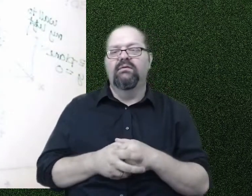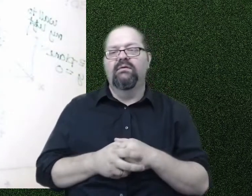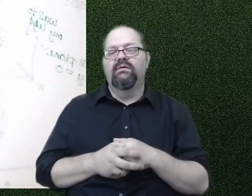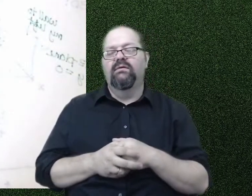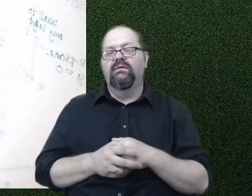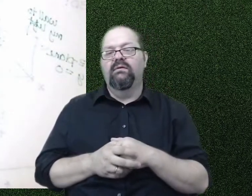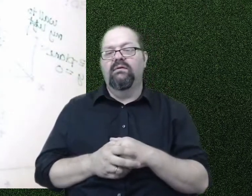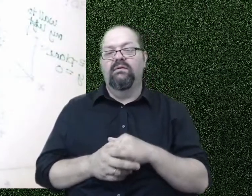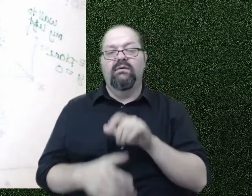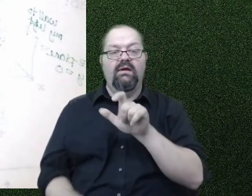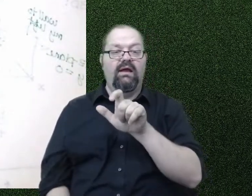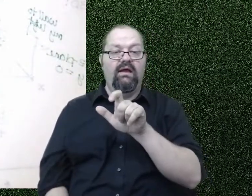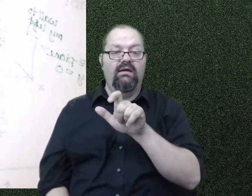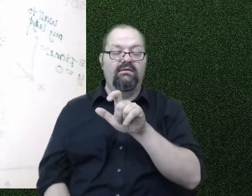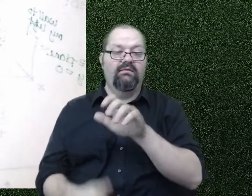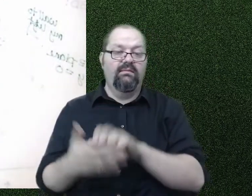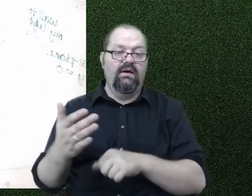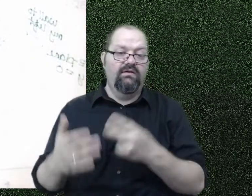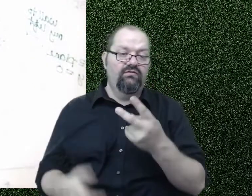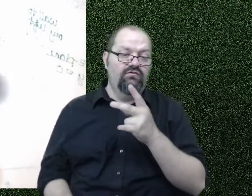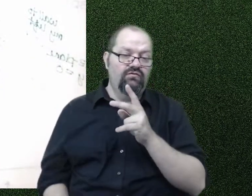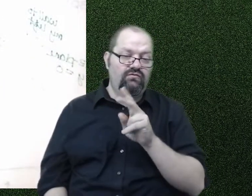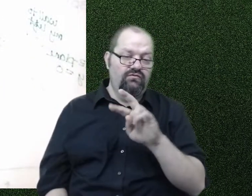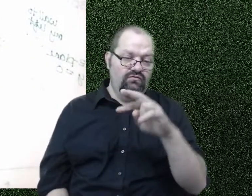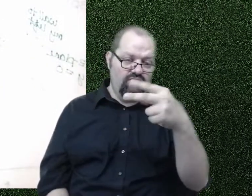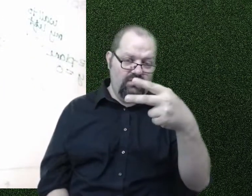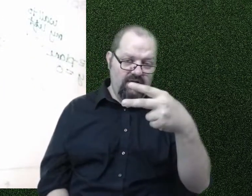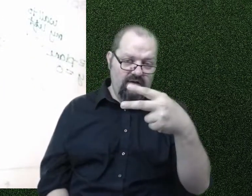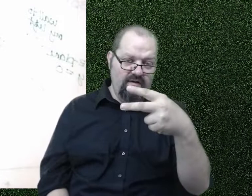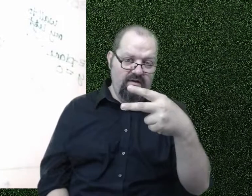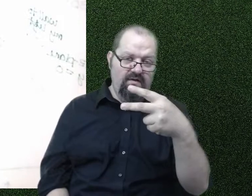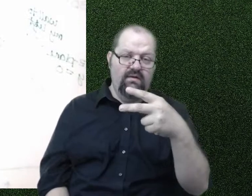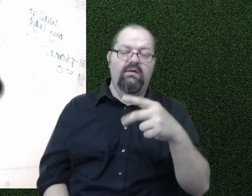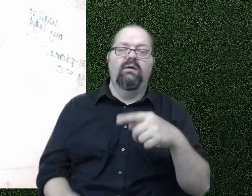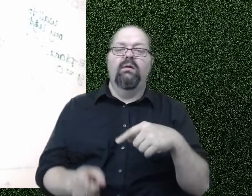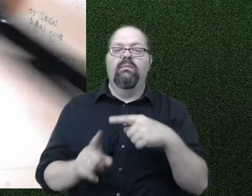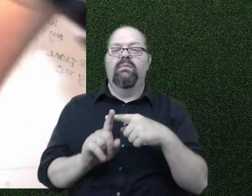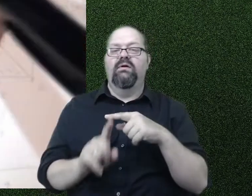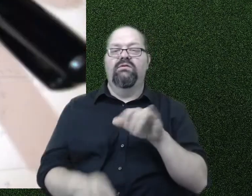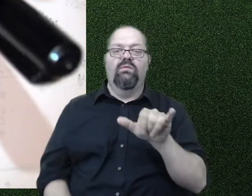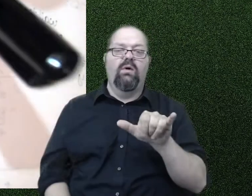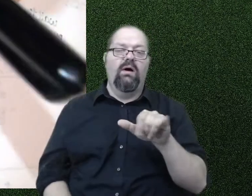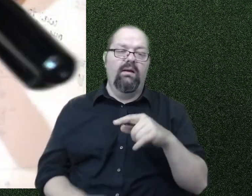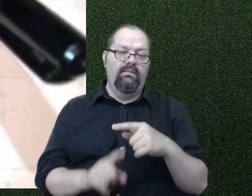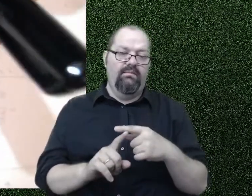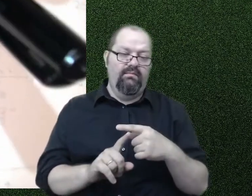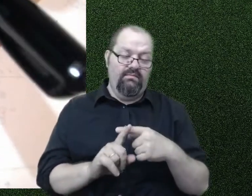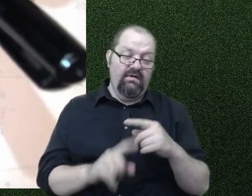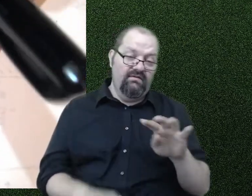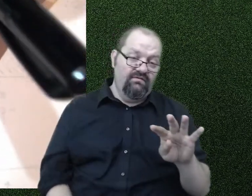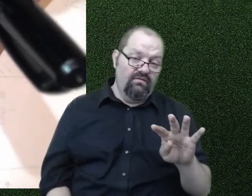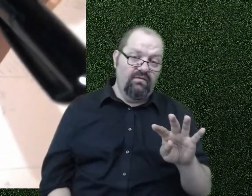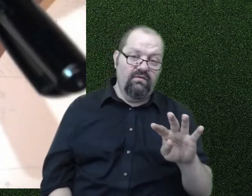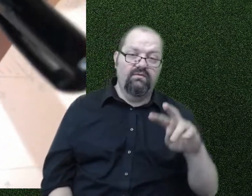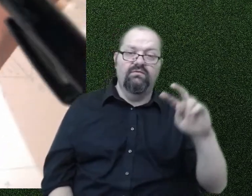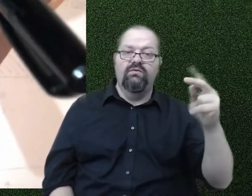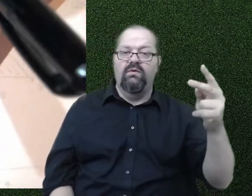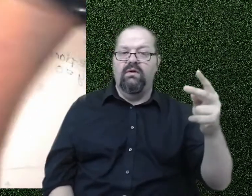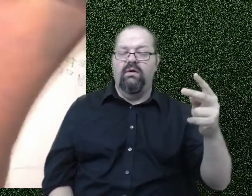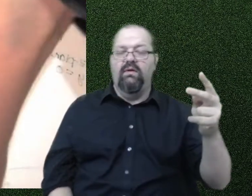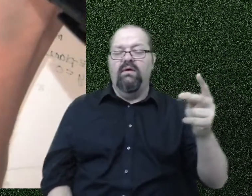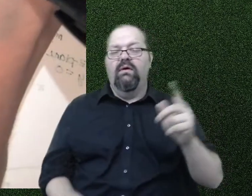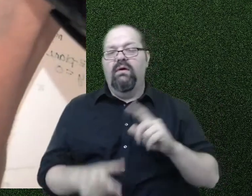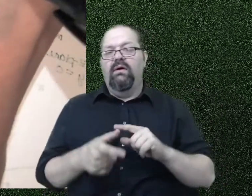x minus 2 squared plus y plus 4 squared plus z minus 1